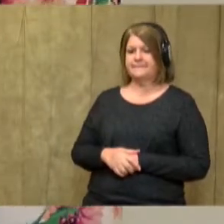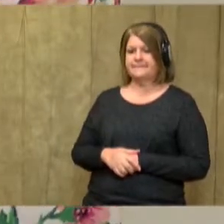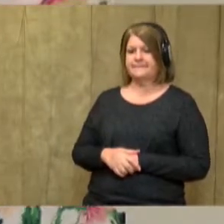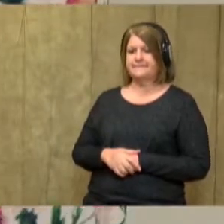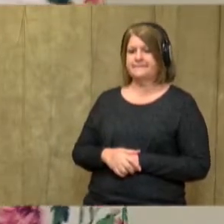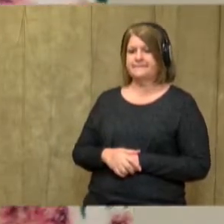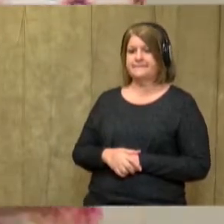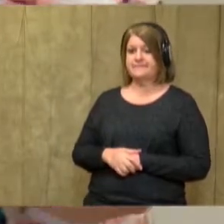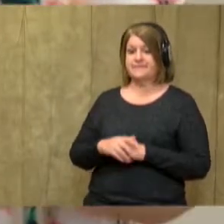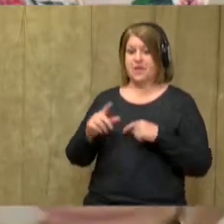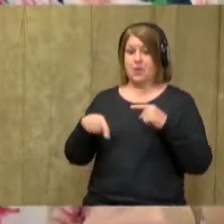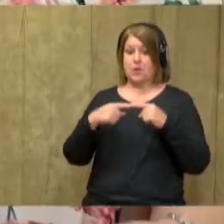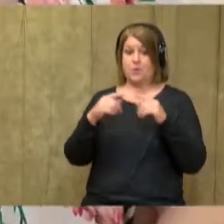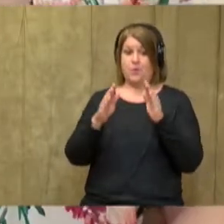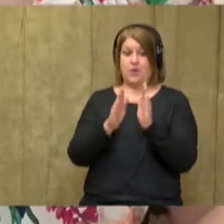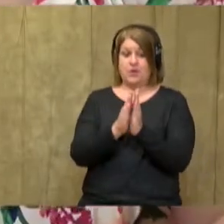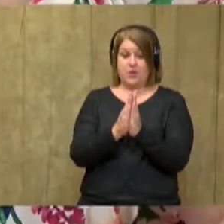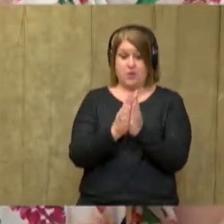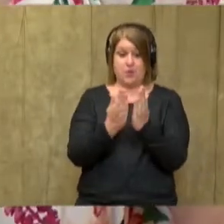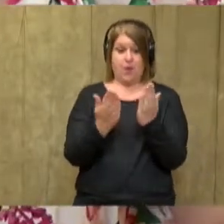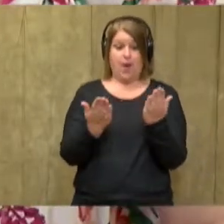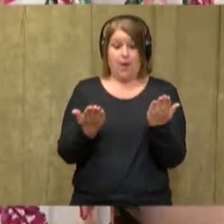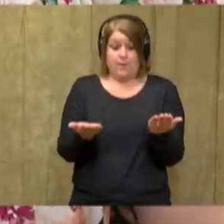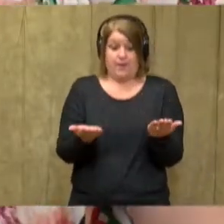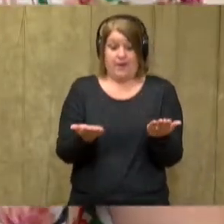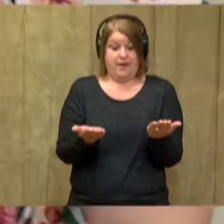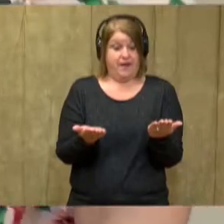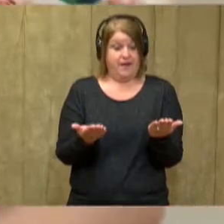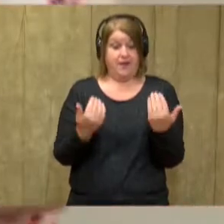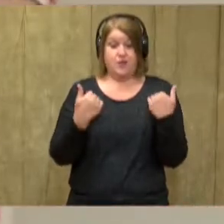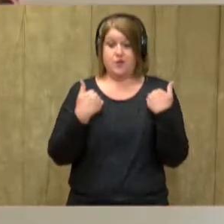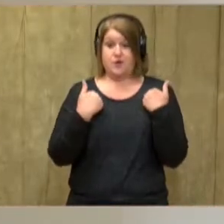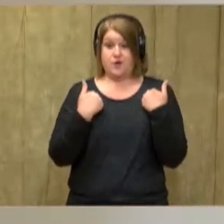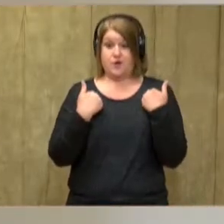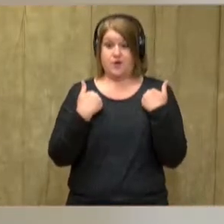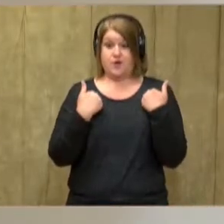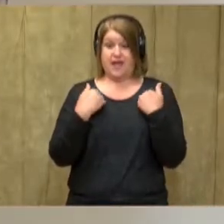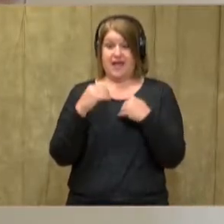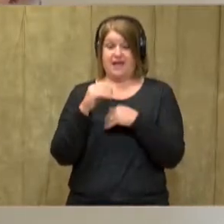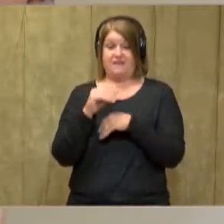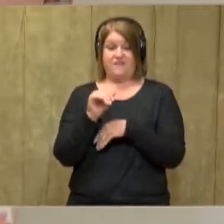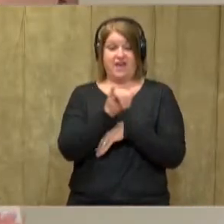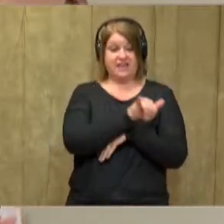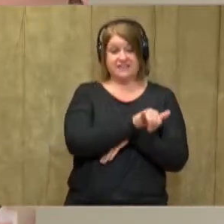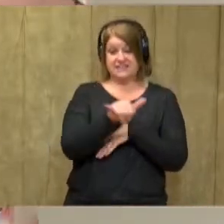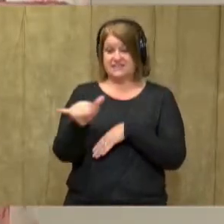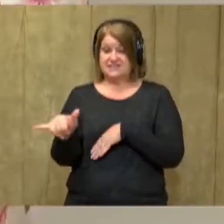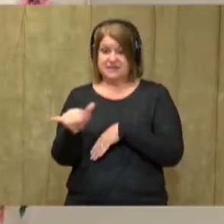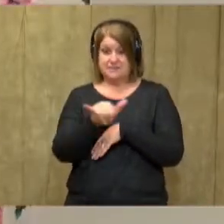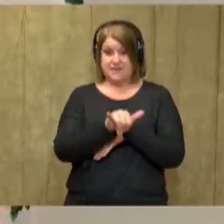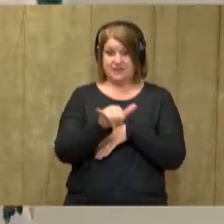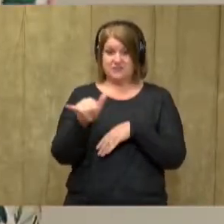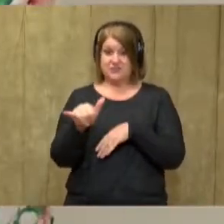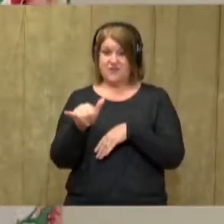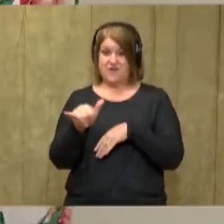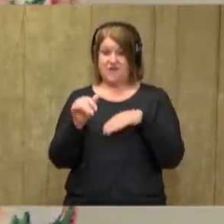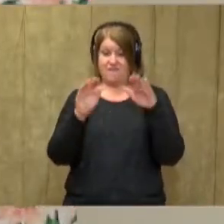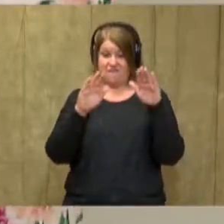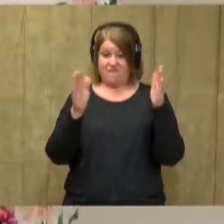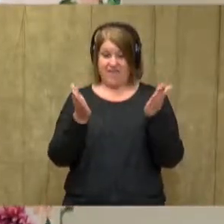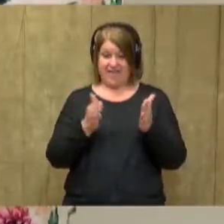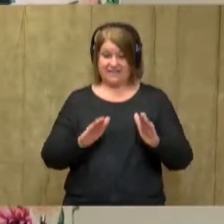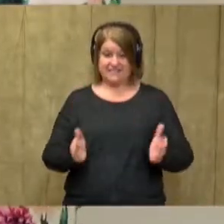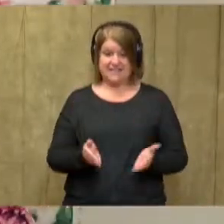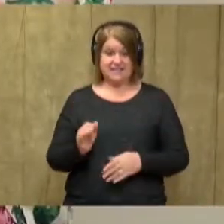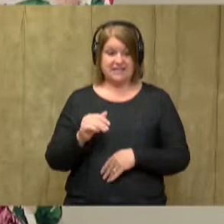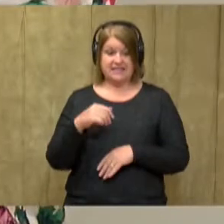Now when you open this, you're going to have a symmetrical vase. Do you see that? It's the same on